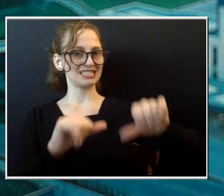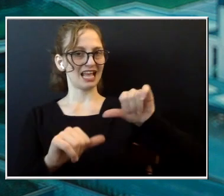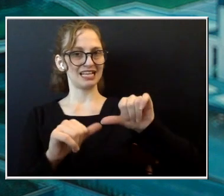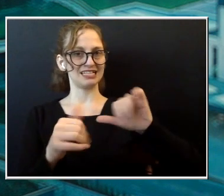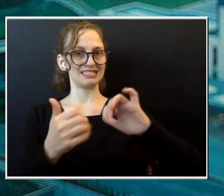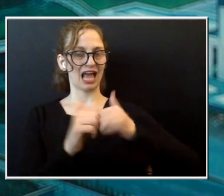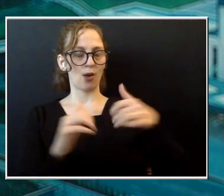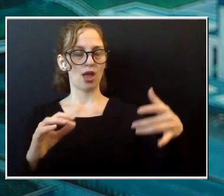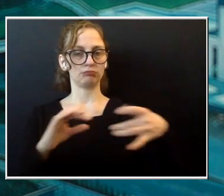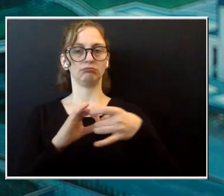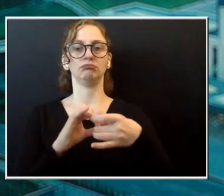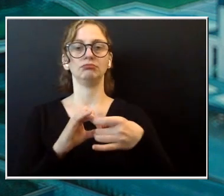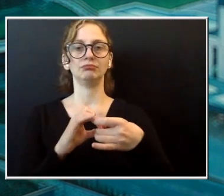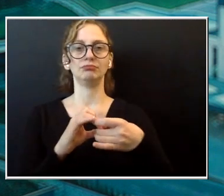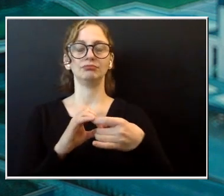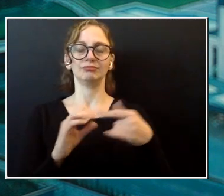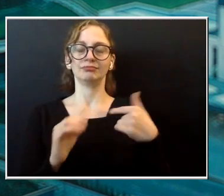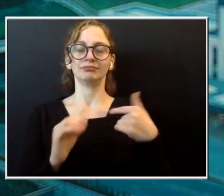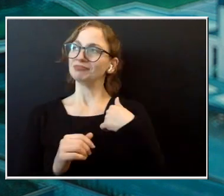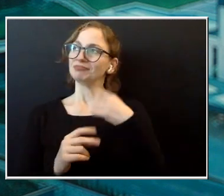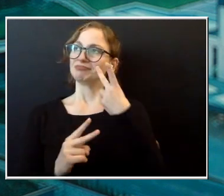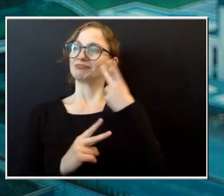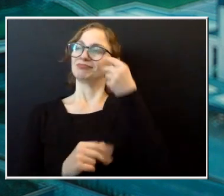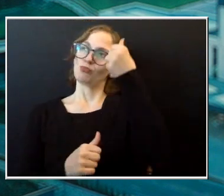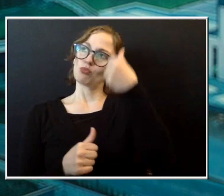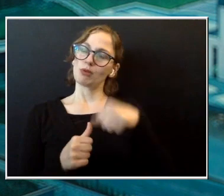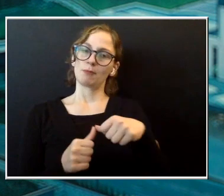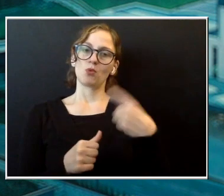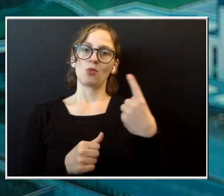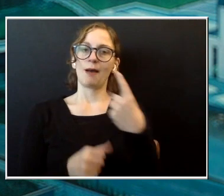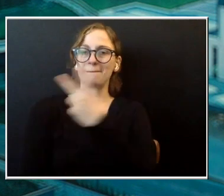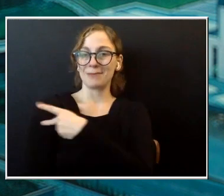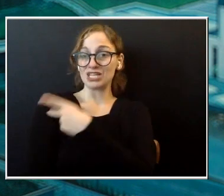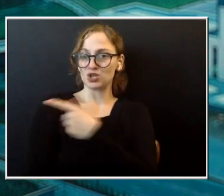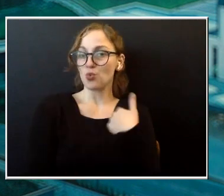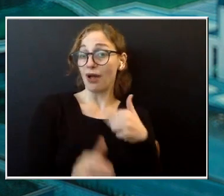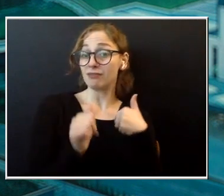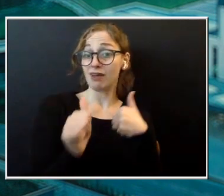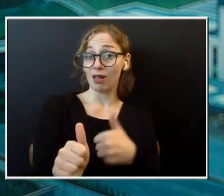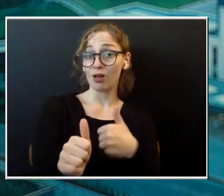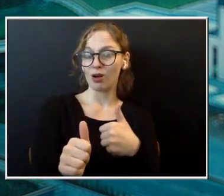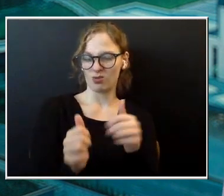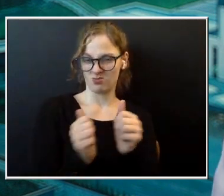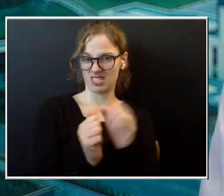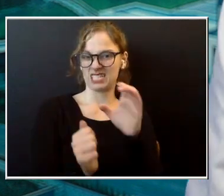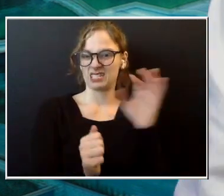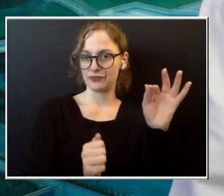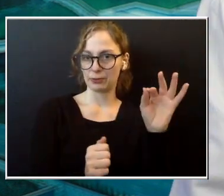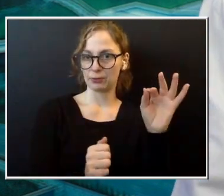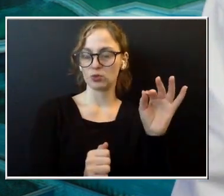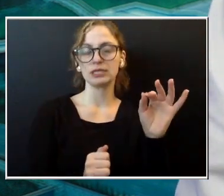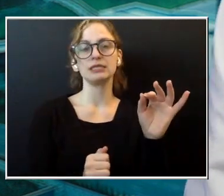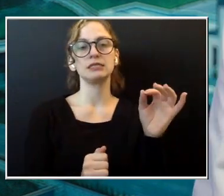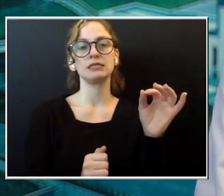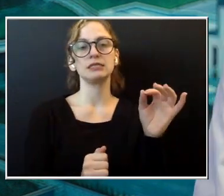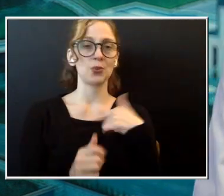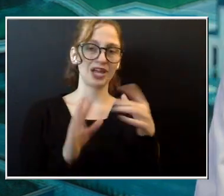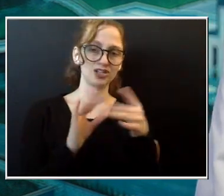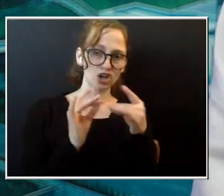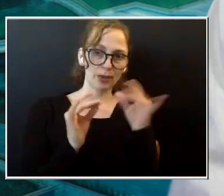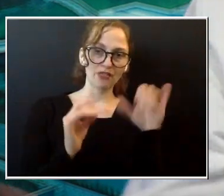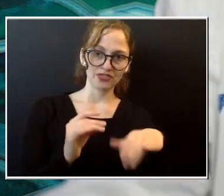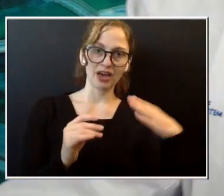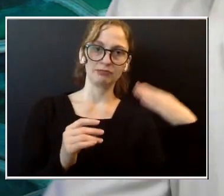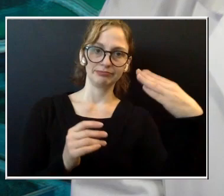reminded of one of the patients who I follow with cystic fibrosis. We talk about that a lot, and Dr. Salte and I have been engaged in